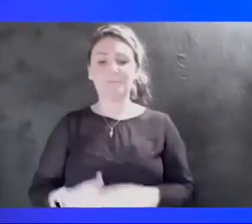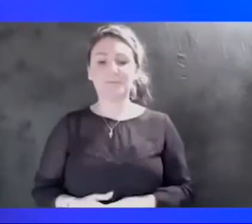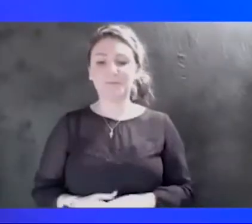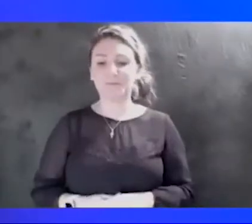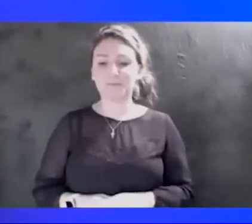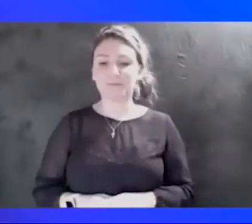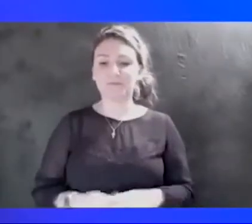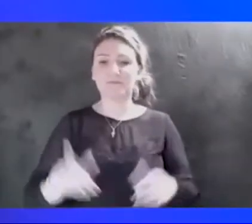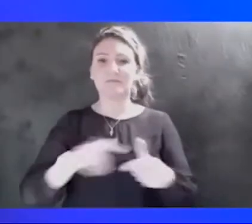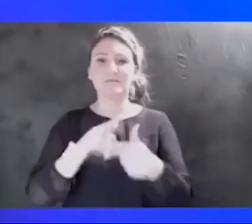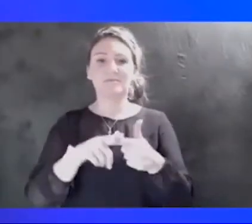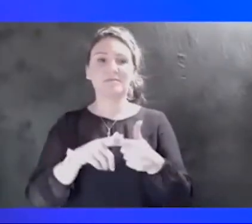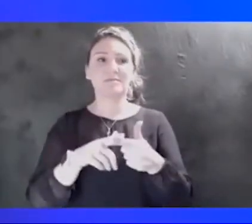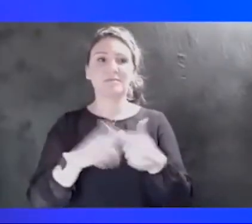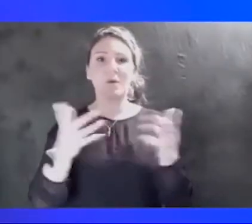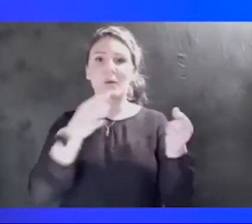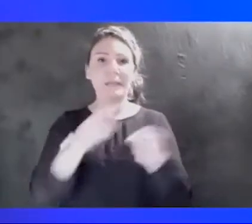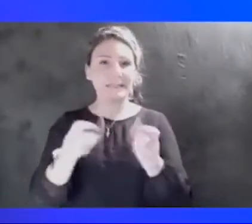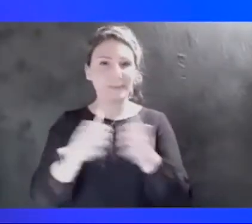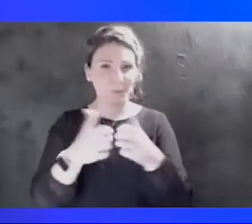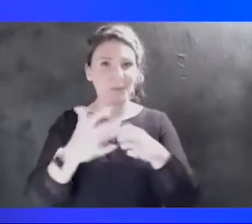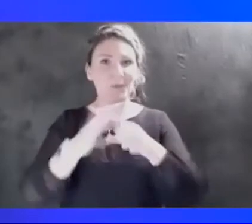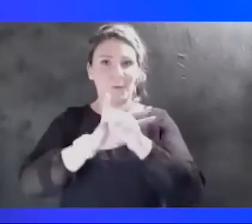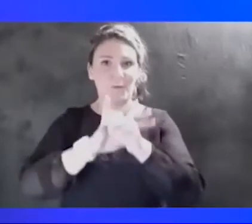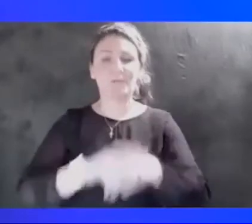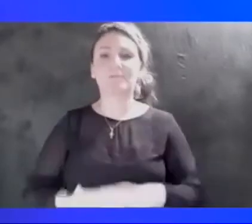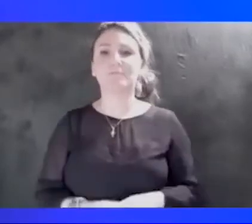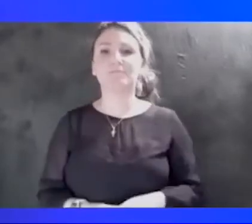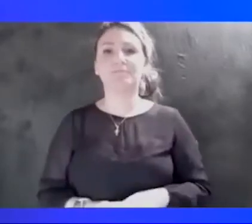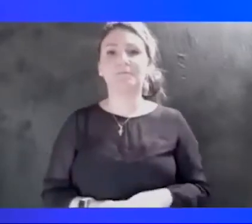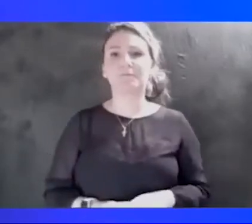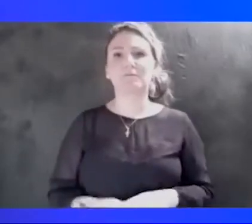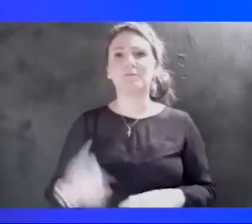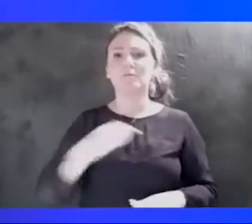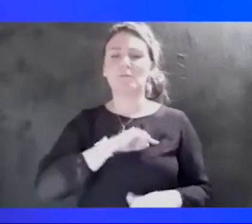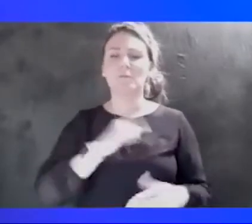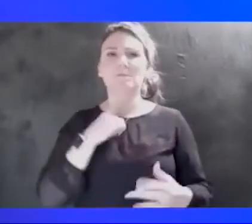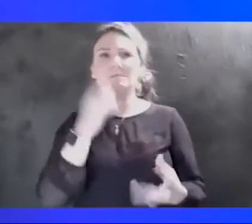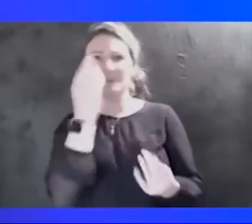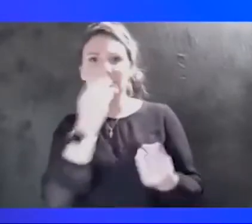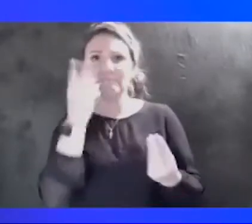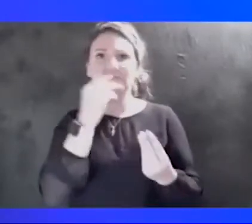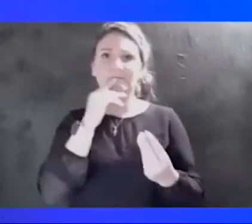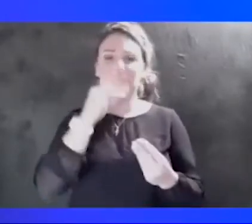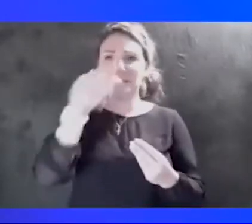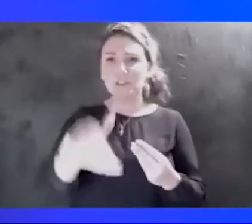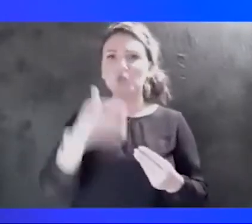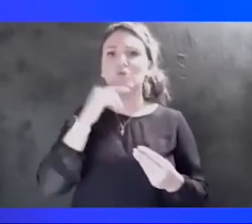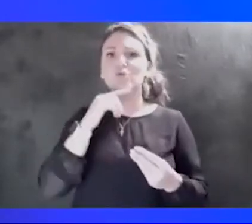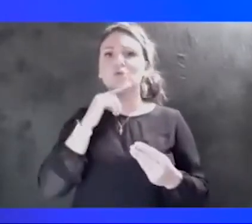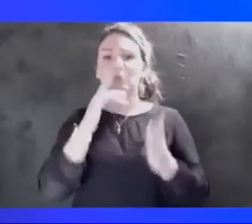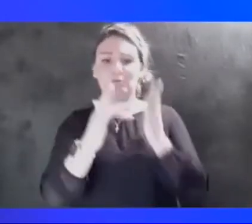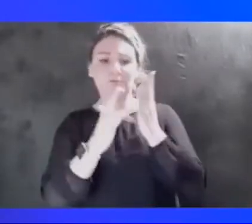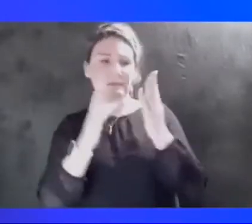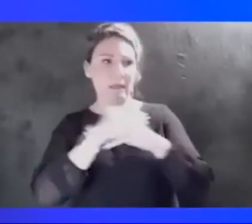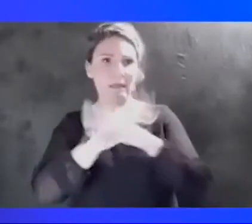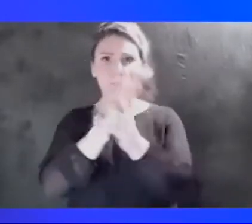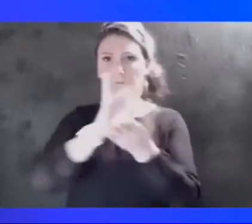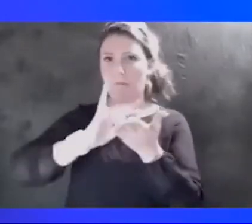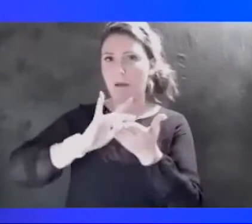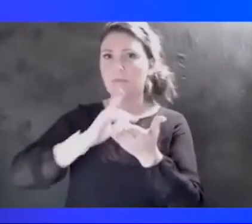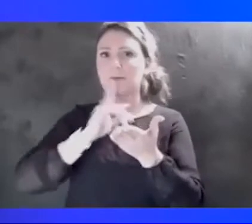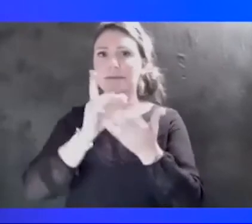with COVID, we had contemplated introducing telemedicine as part of the curriculum in medical school,